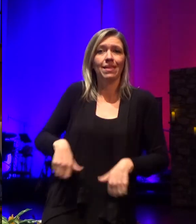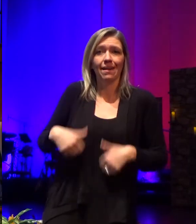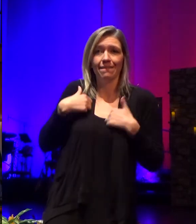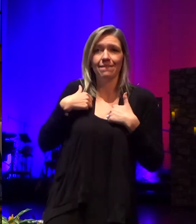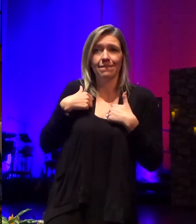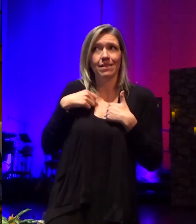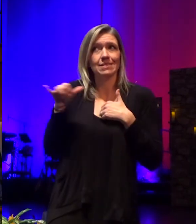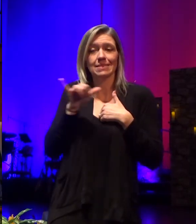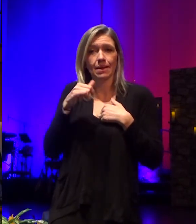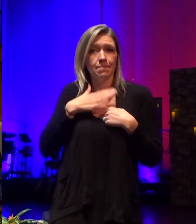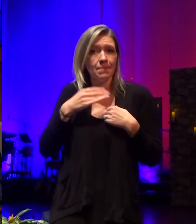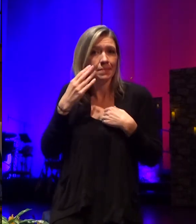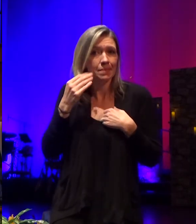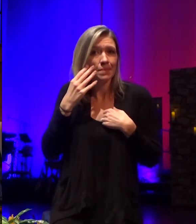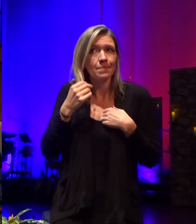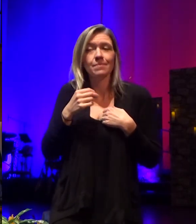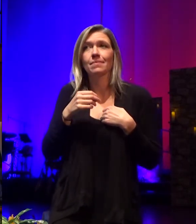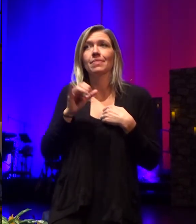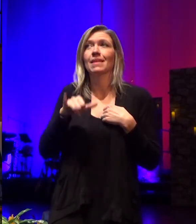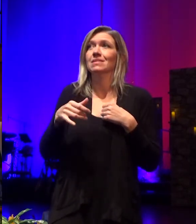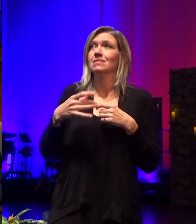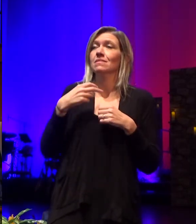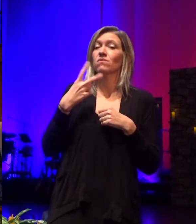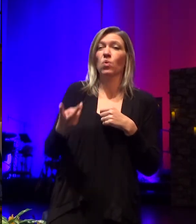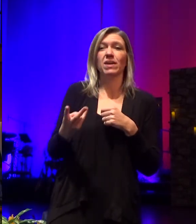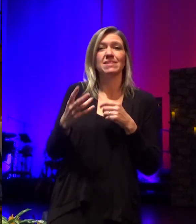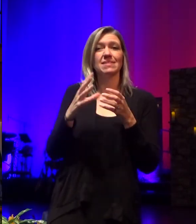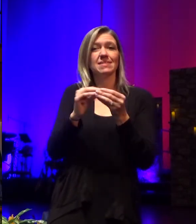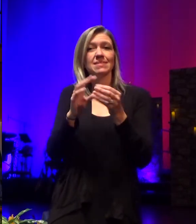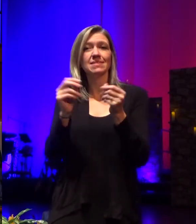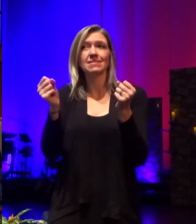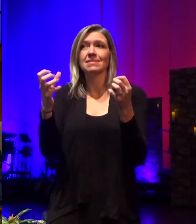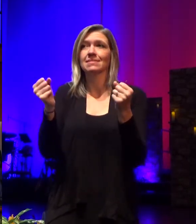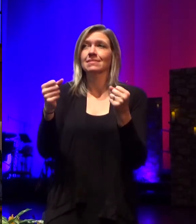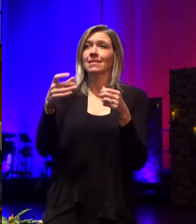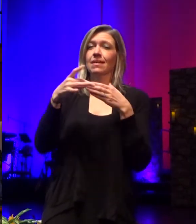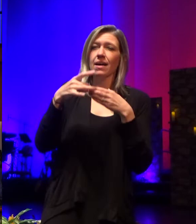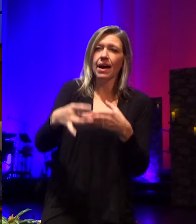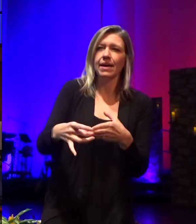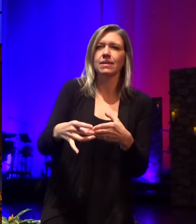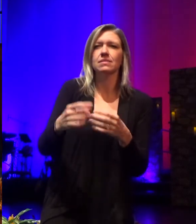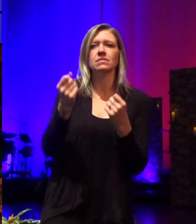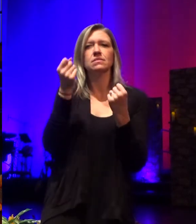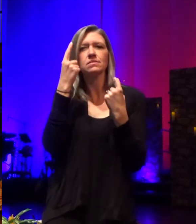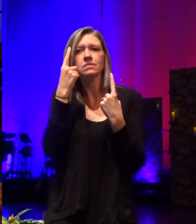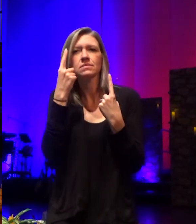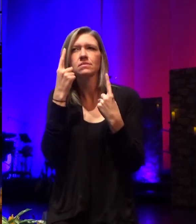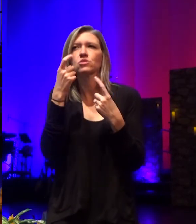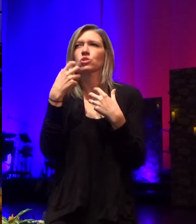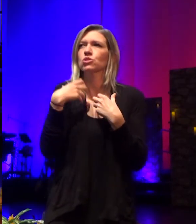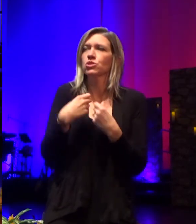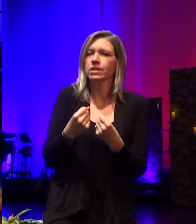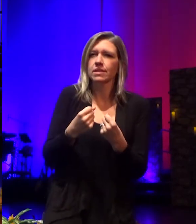me. And it's a voice of guidance and insight and courage and all the qualities of the